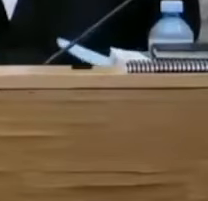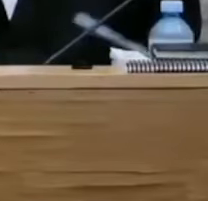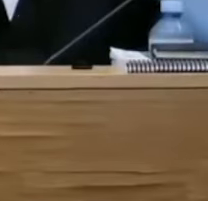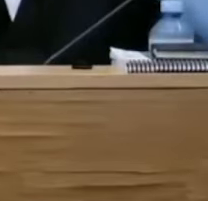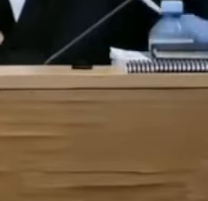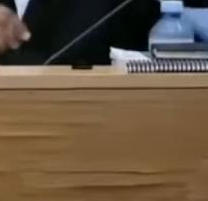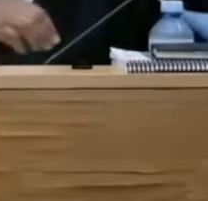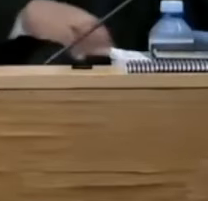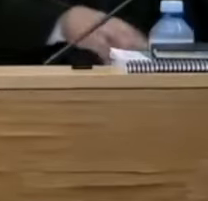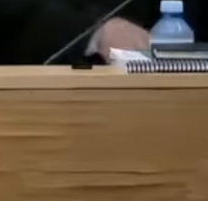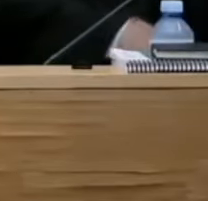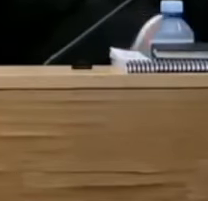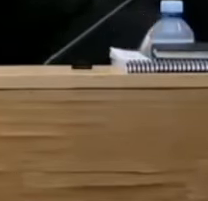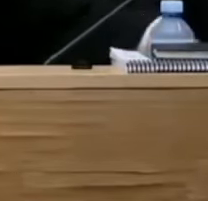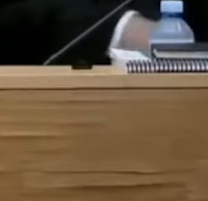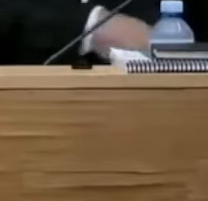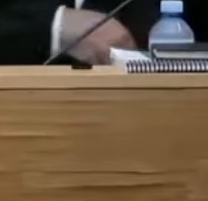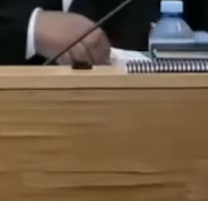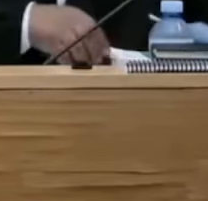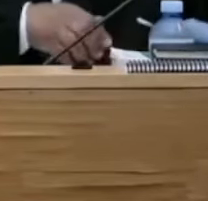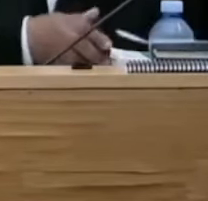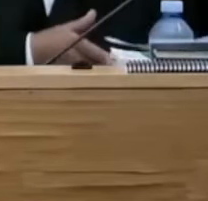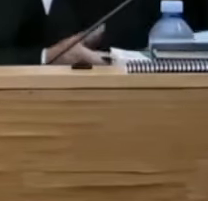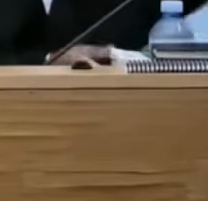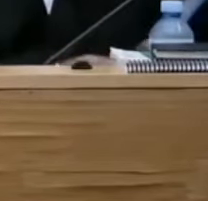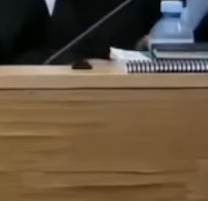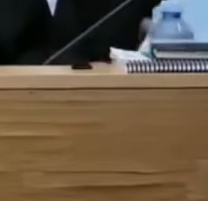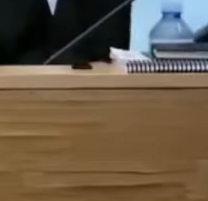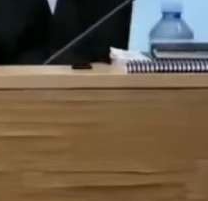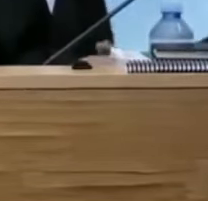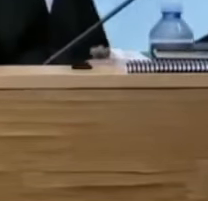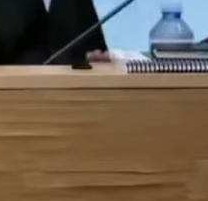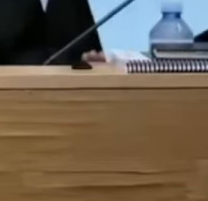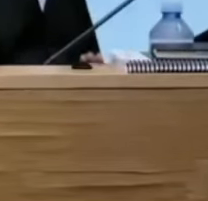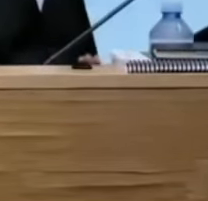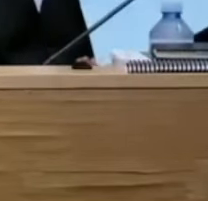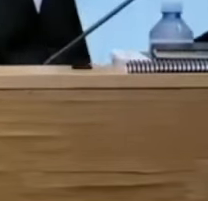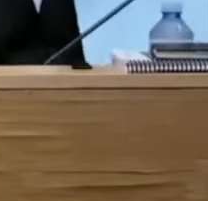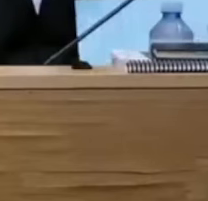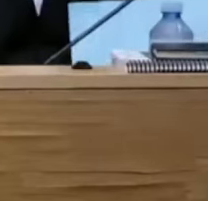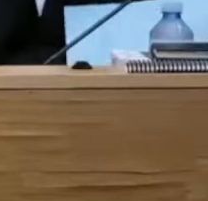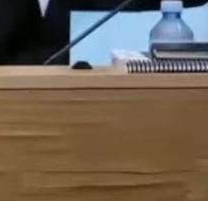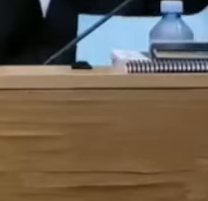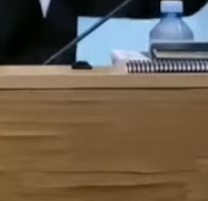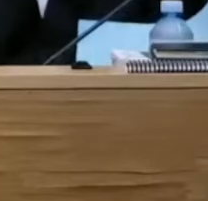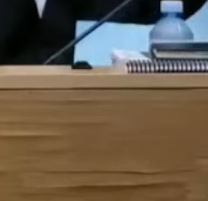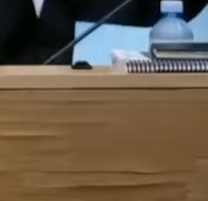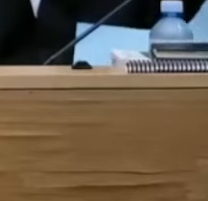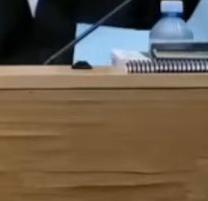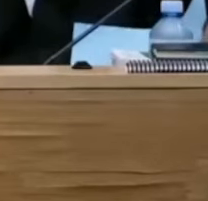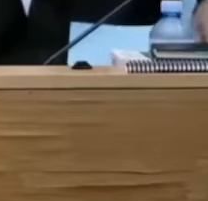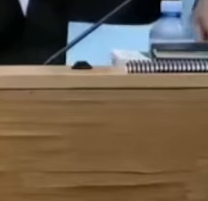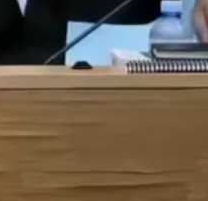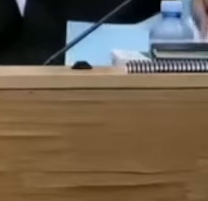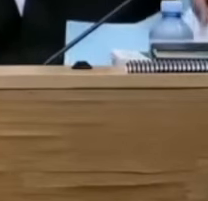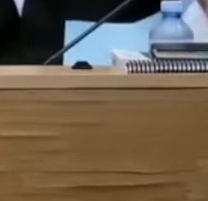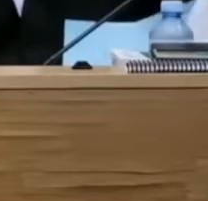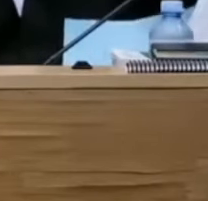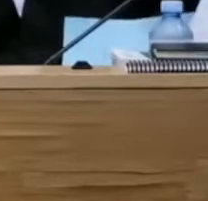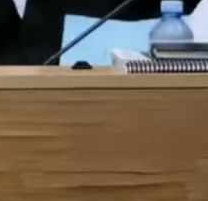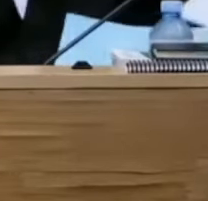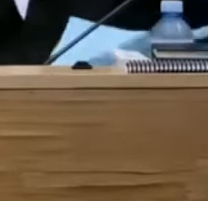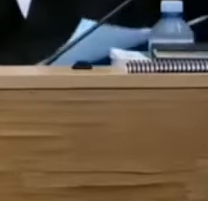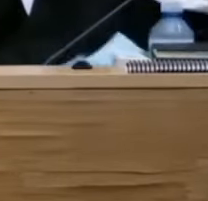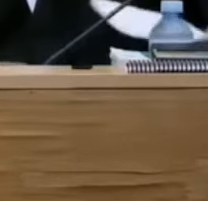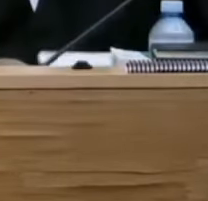House Chairperson, Deputy Minister Mondli Gungubele, the Chairperson of the Portfolio Committee and members of the committee, the